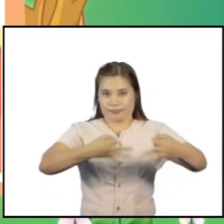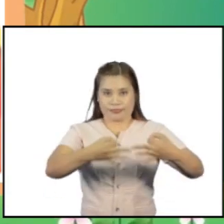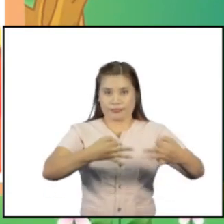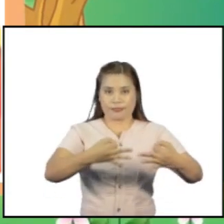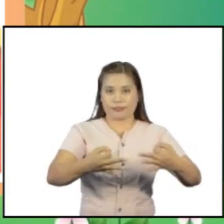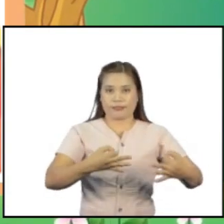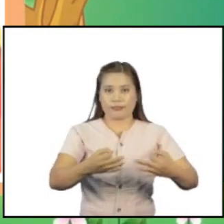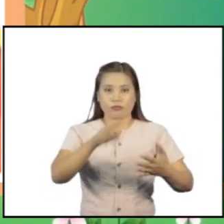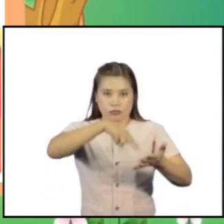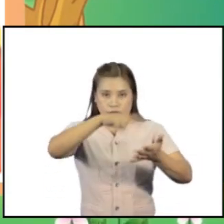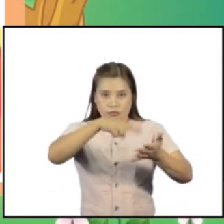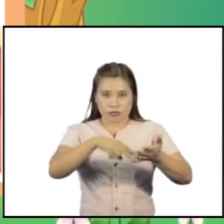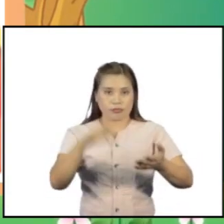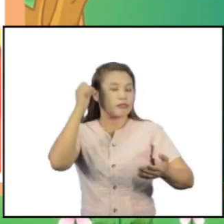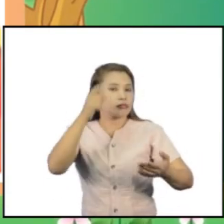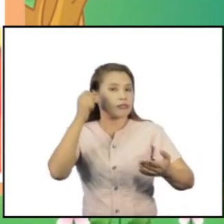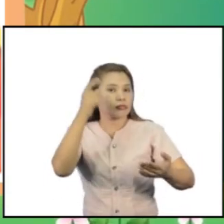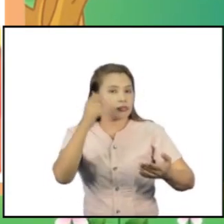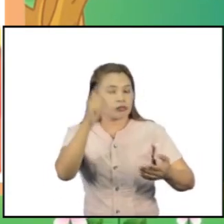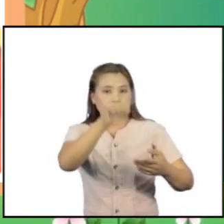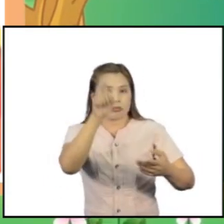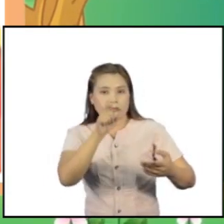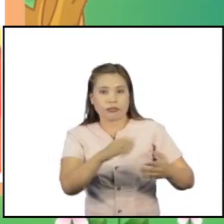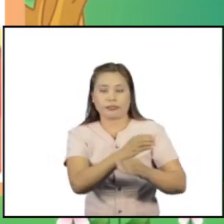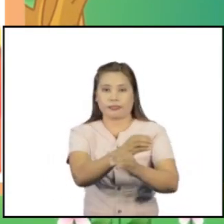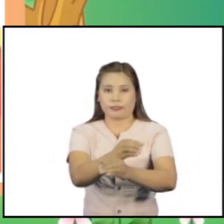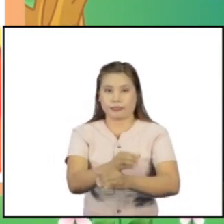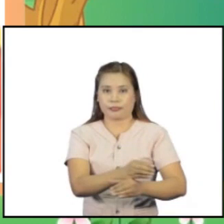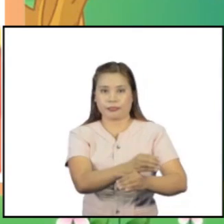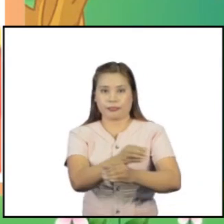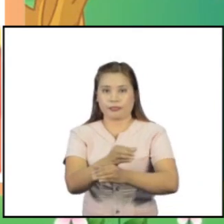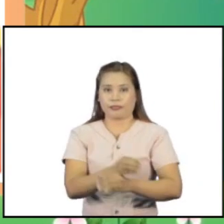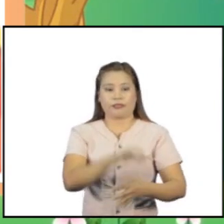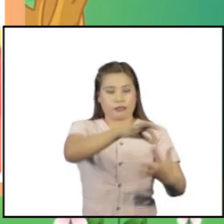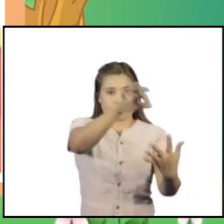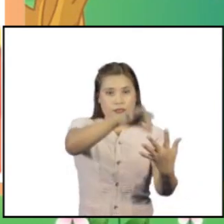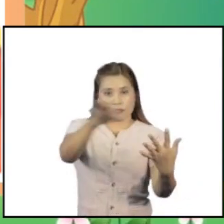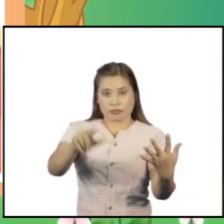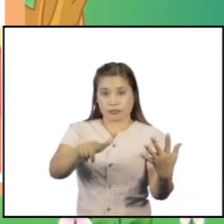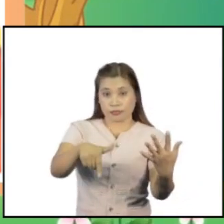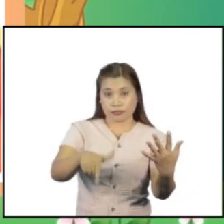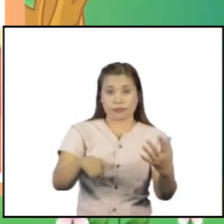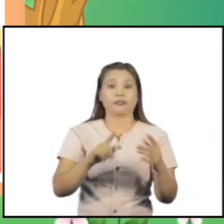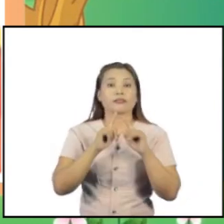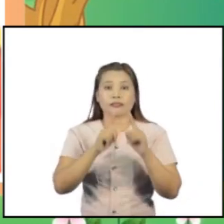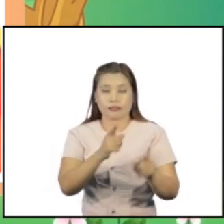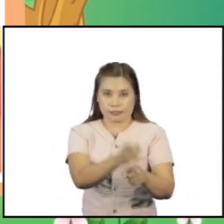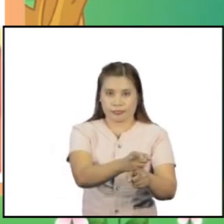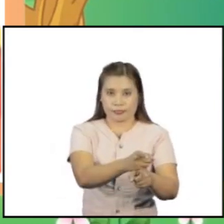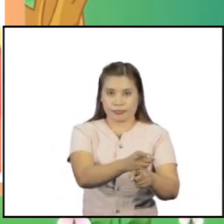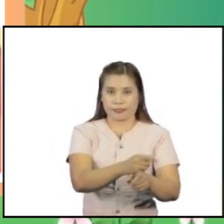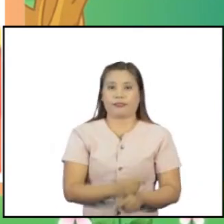Directions. Read and understand the questions carefully. Choose the letter of the correct